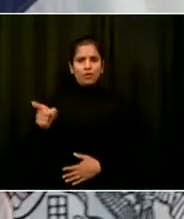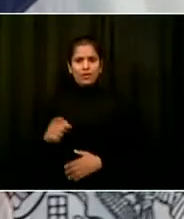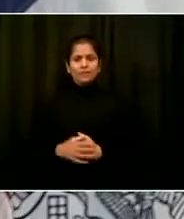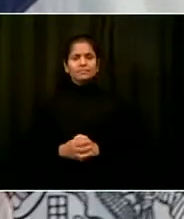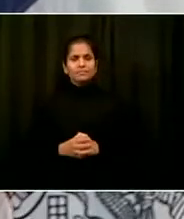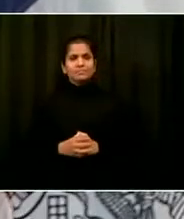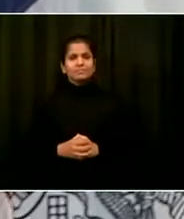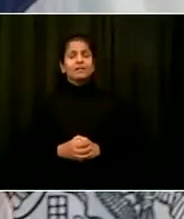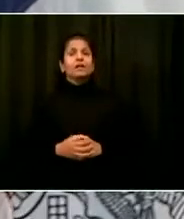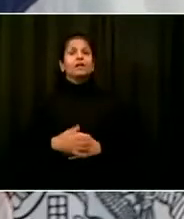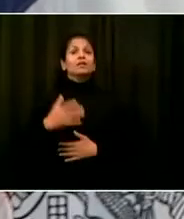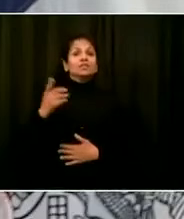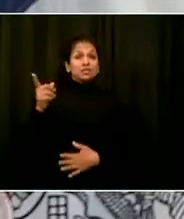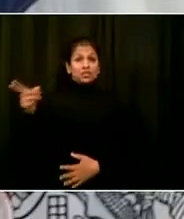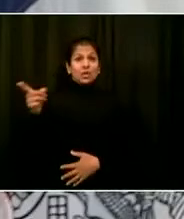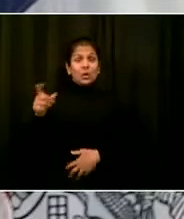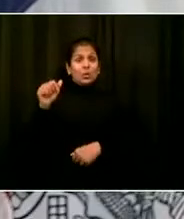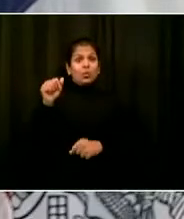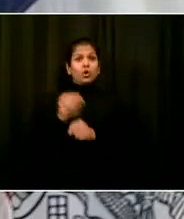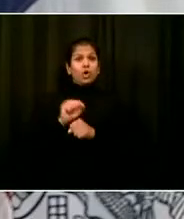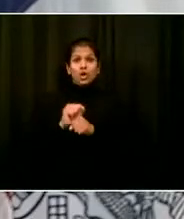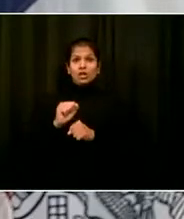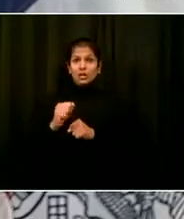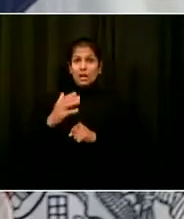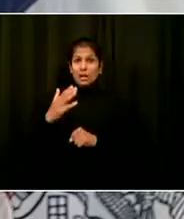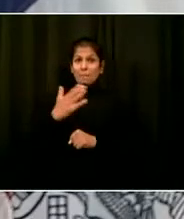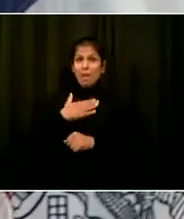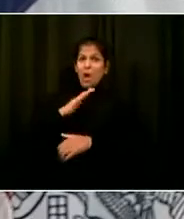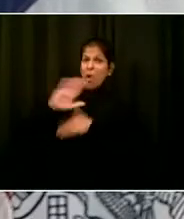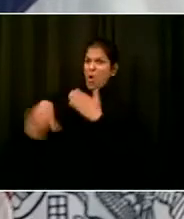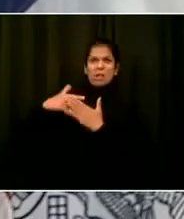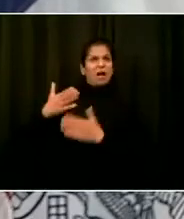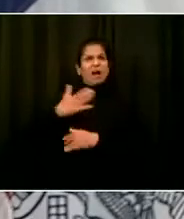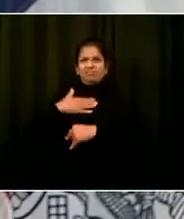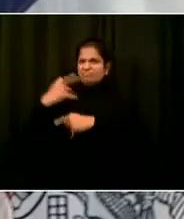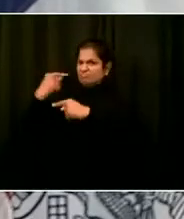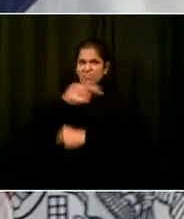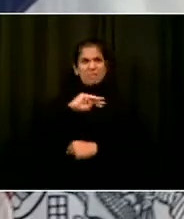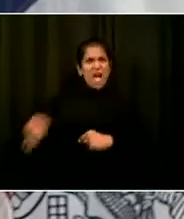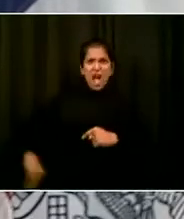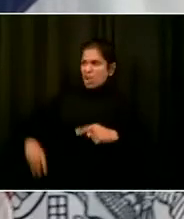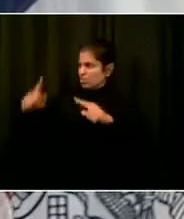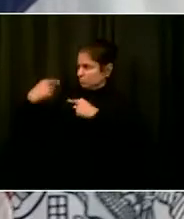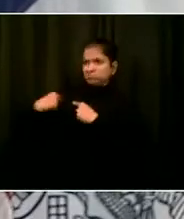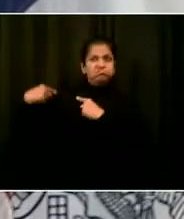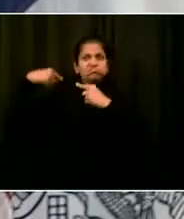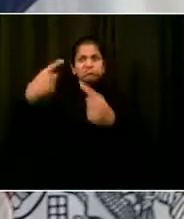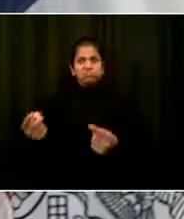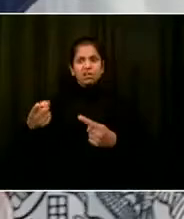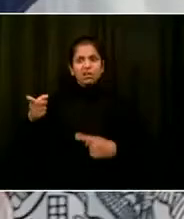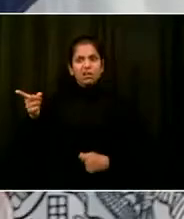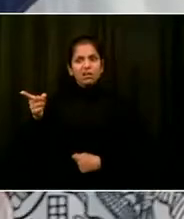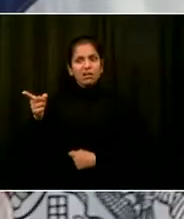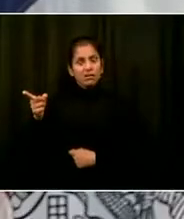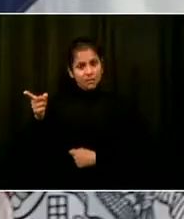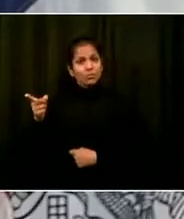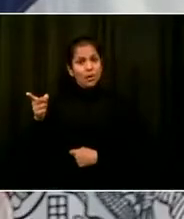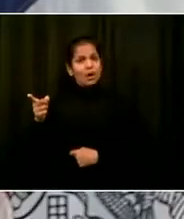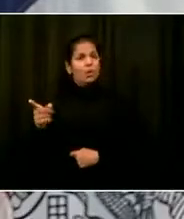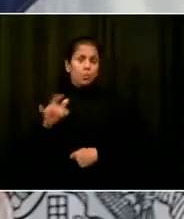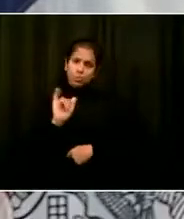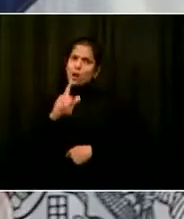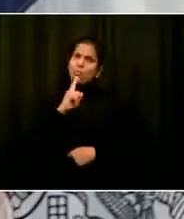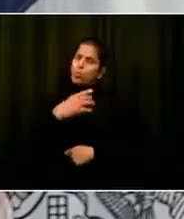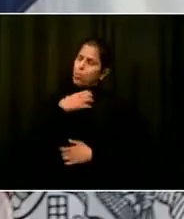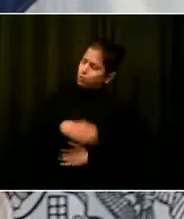the time of this entire Administration uh and I know she'll do great things ahead and I want to wish her very well but again she's got a